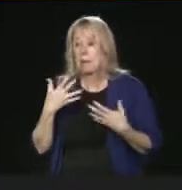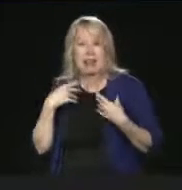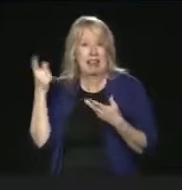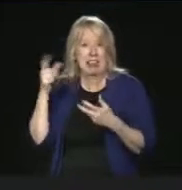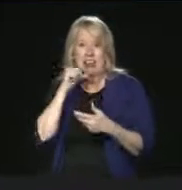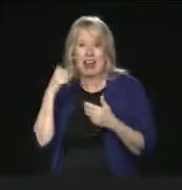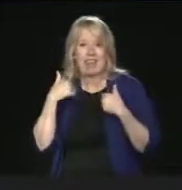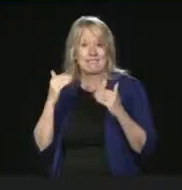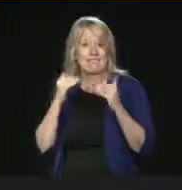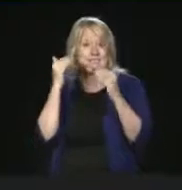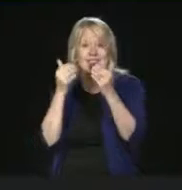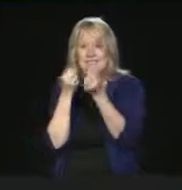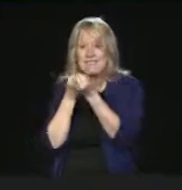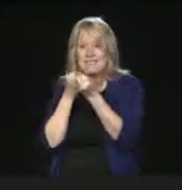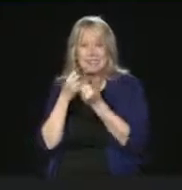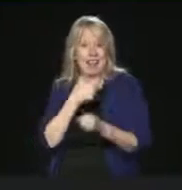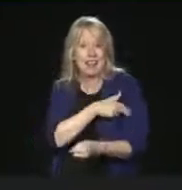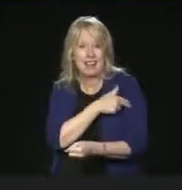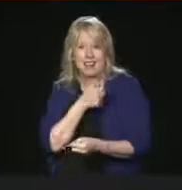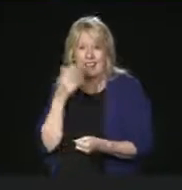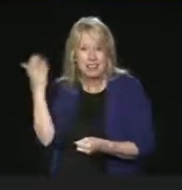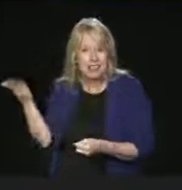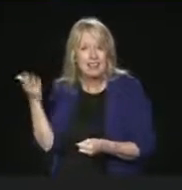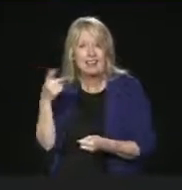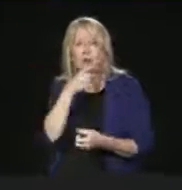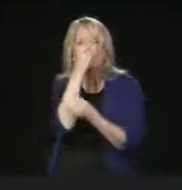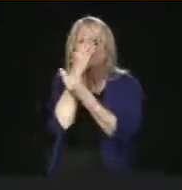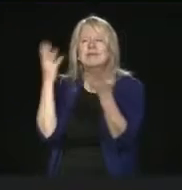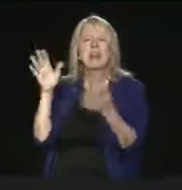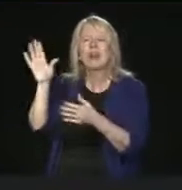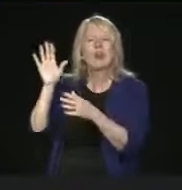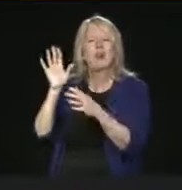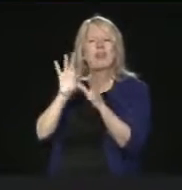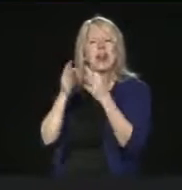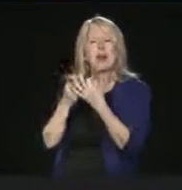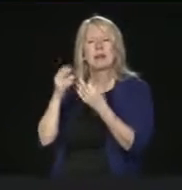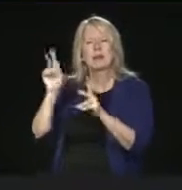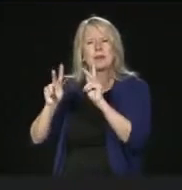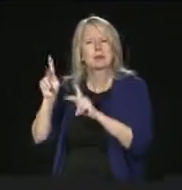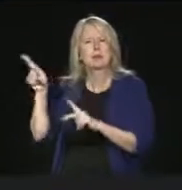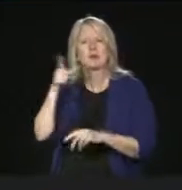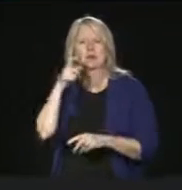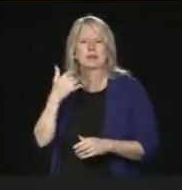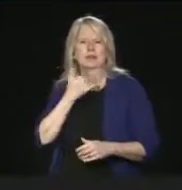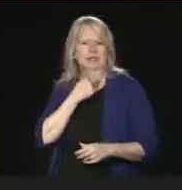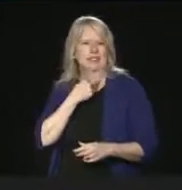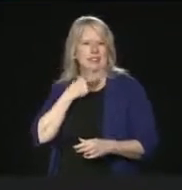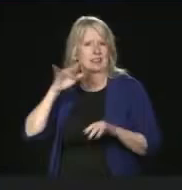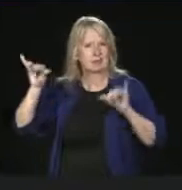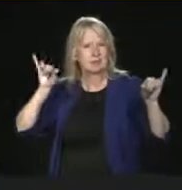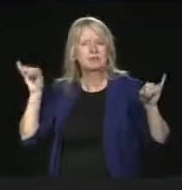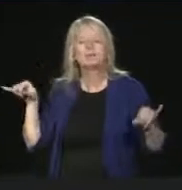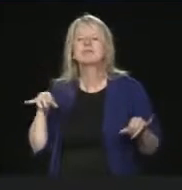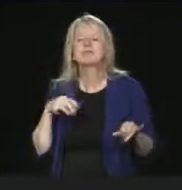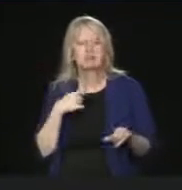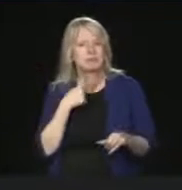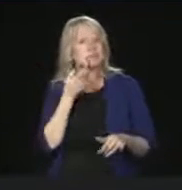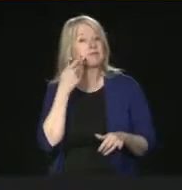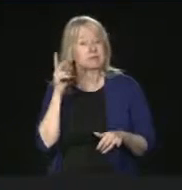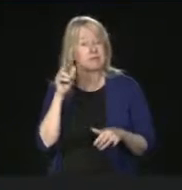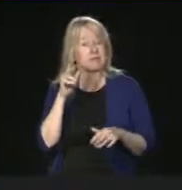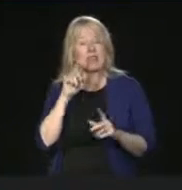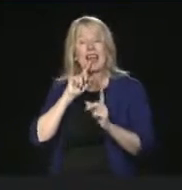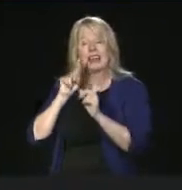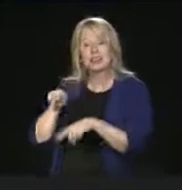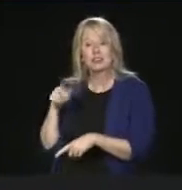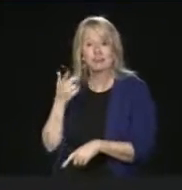you say to the families of those people who are stranded? Well, as I said a few days ago, and as I reminded people yesterday, there